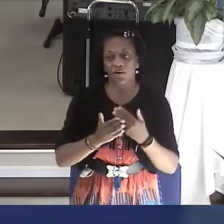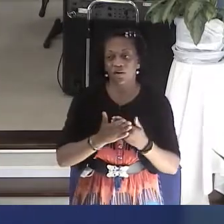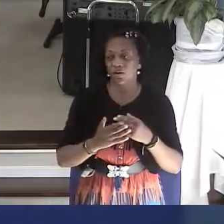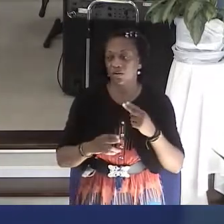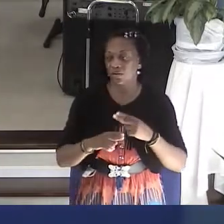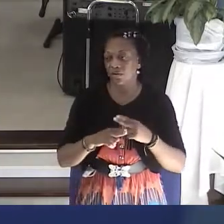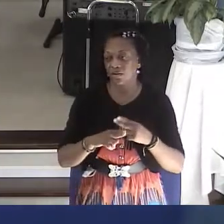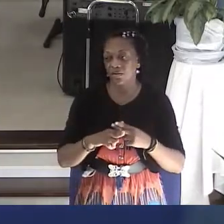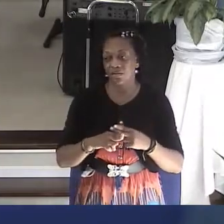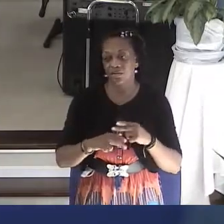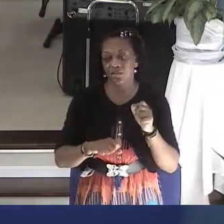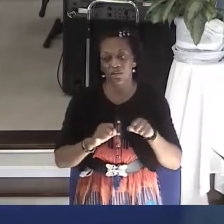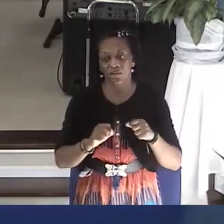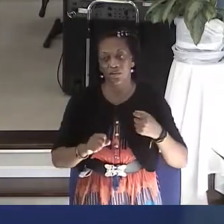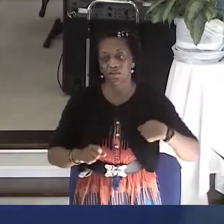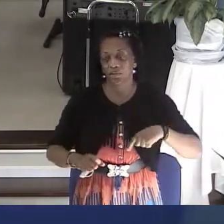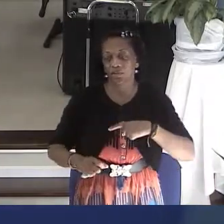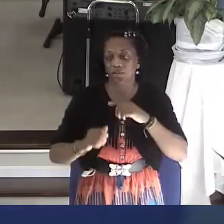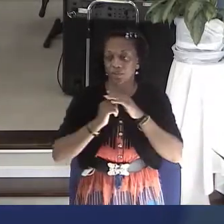names. And so we worship you, Lord.